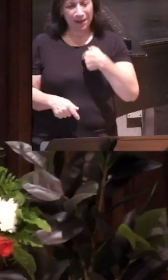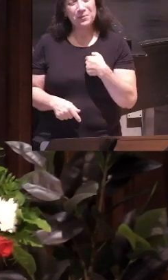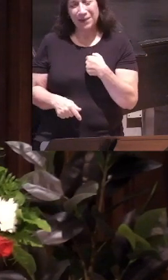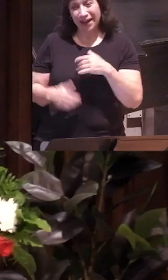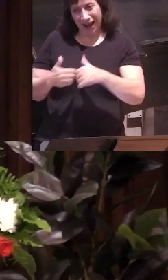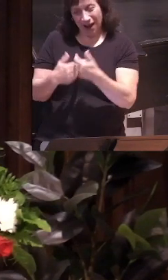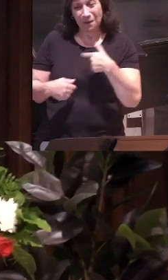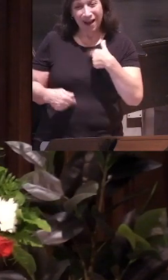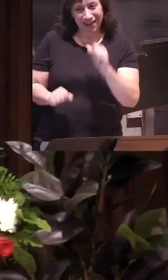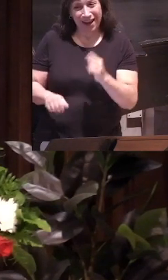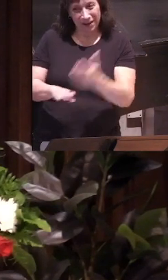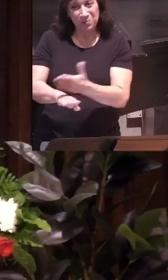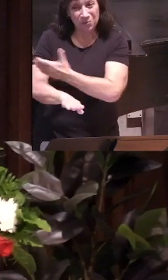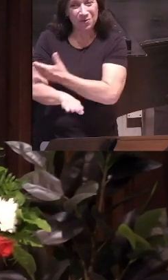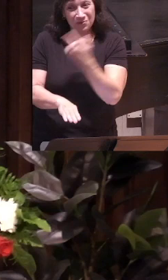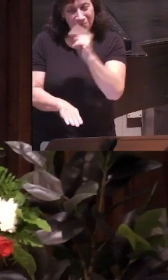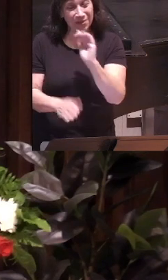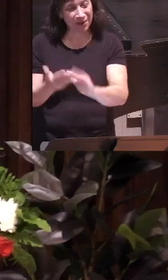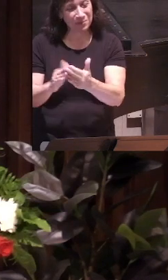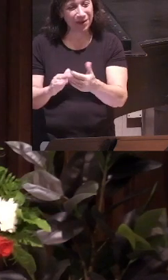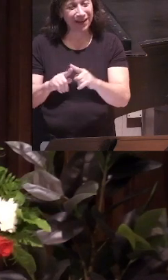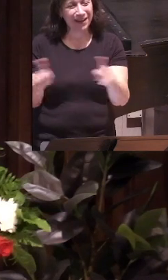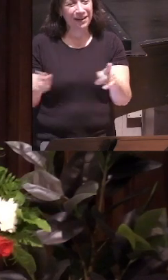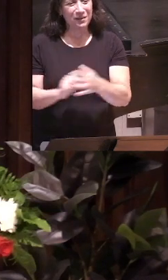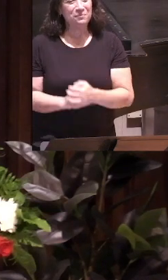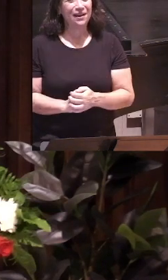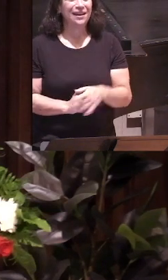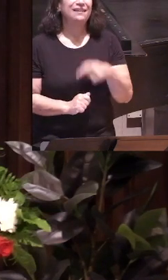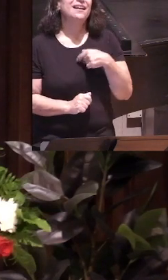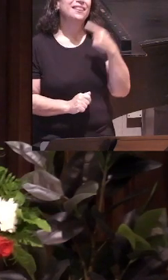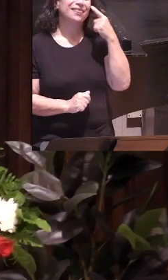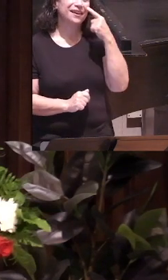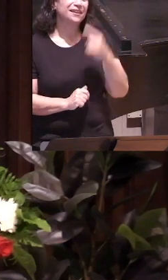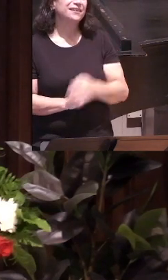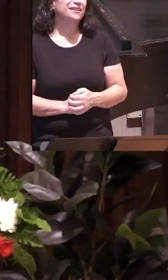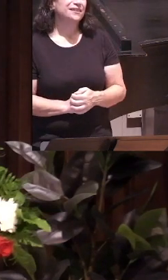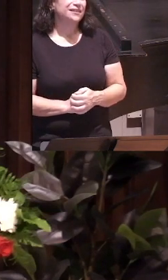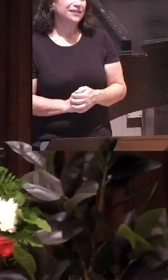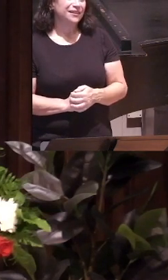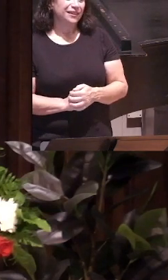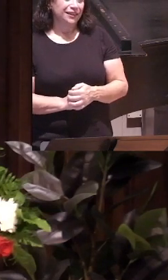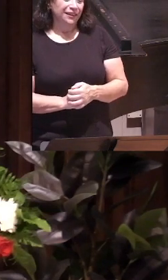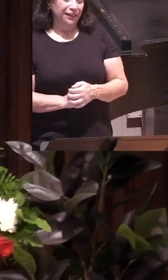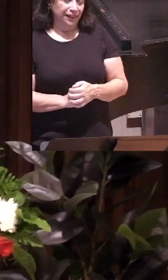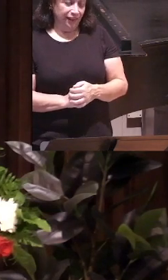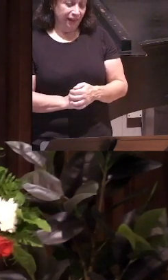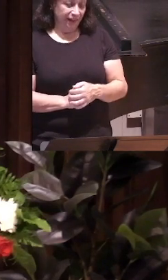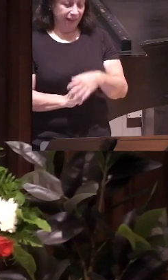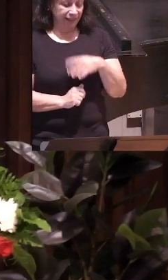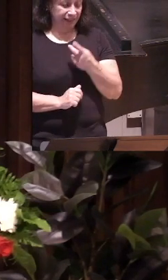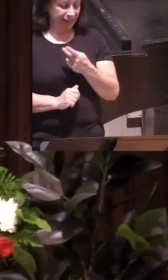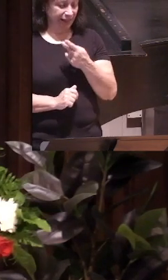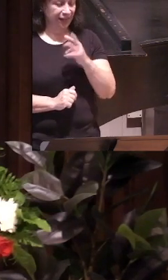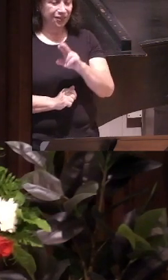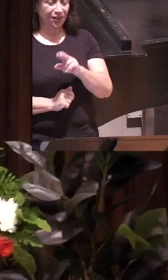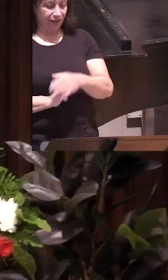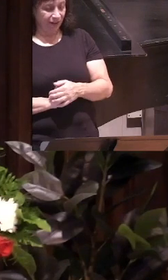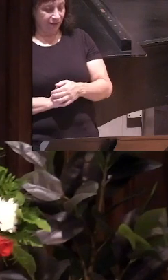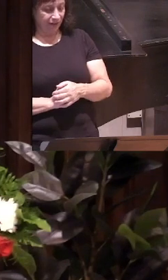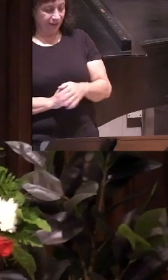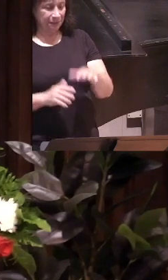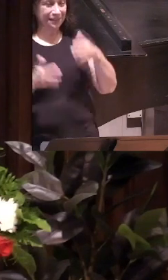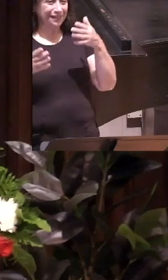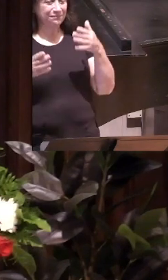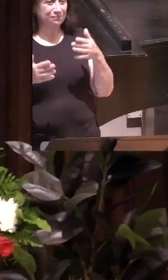for our people. But I do think that being HR, he was a shadow HR person because